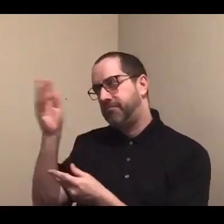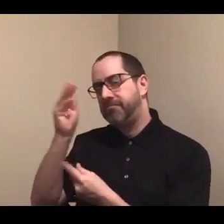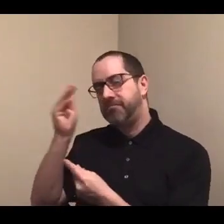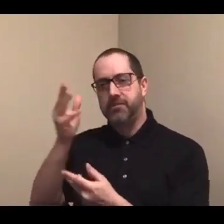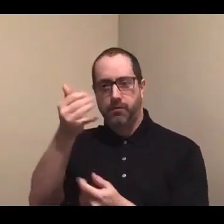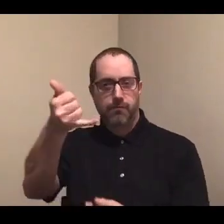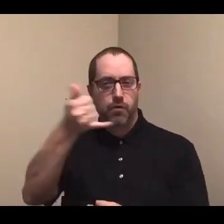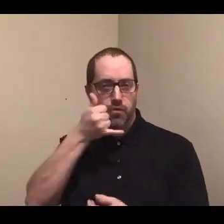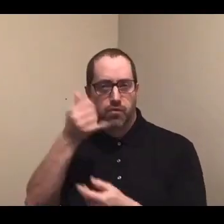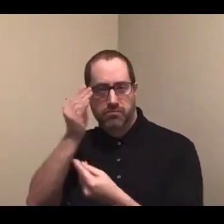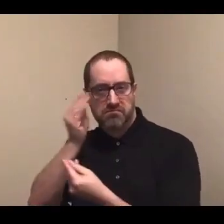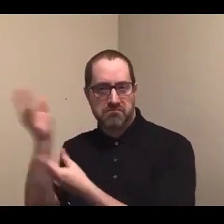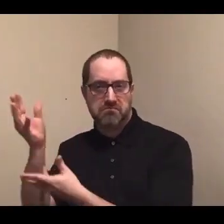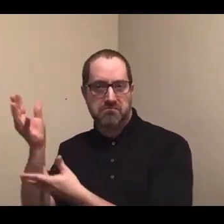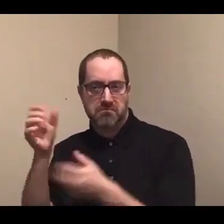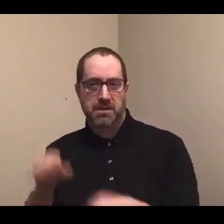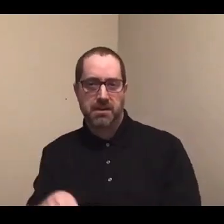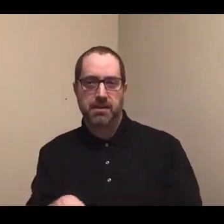Enter in the town.